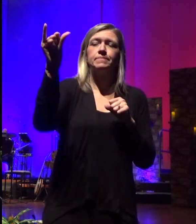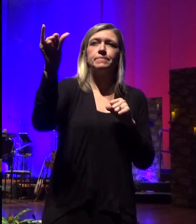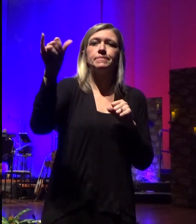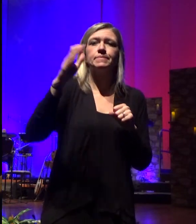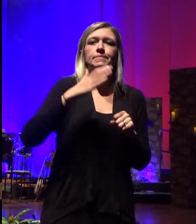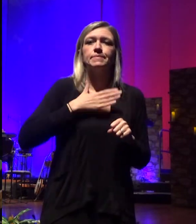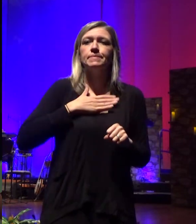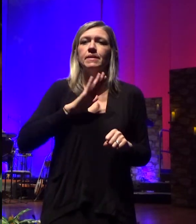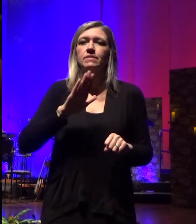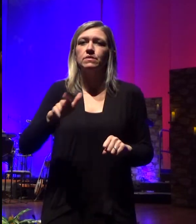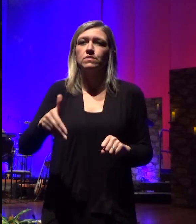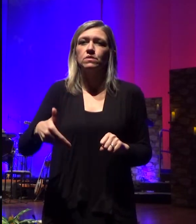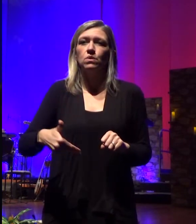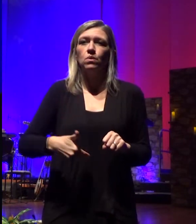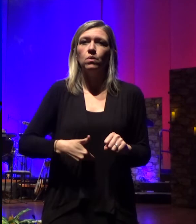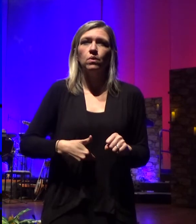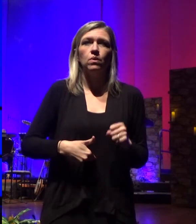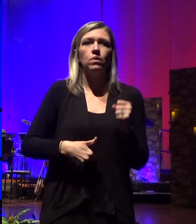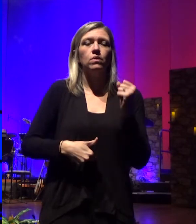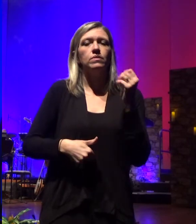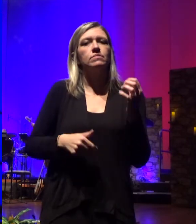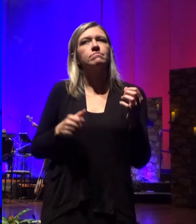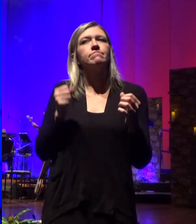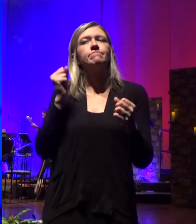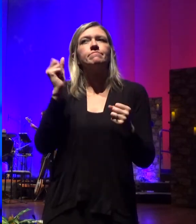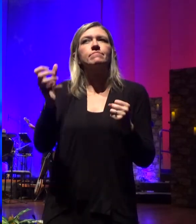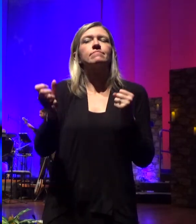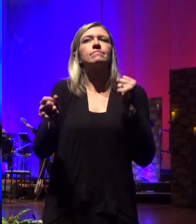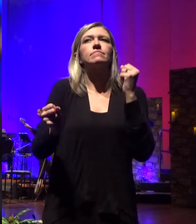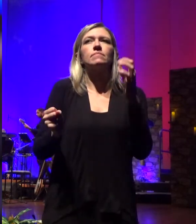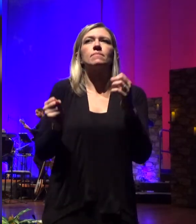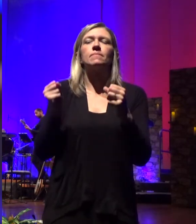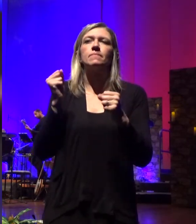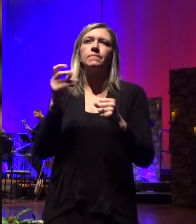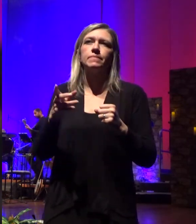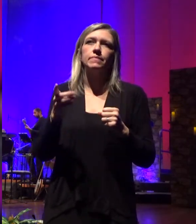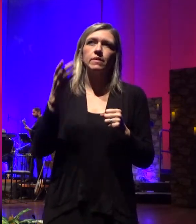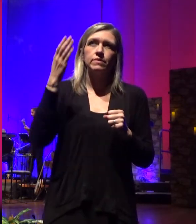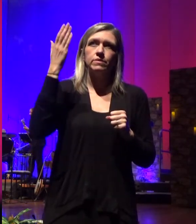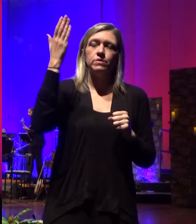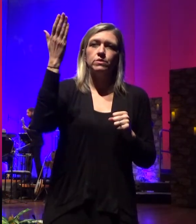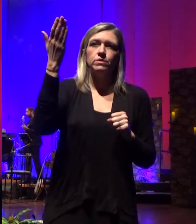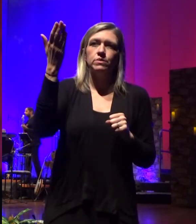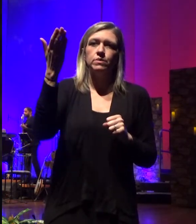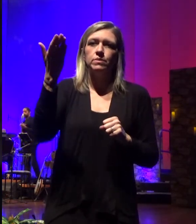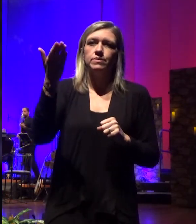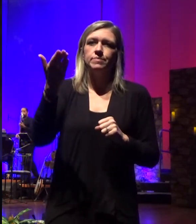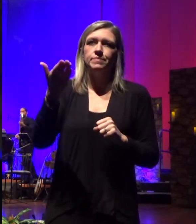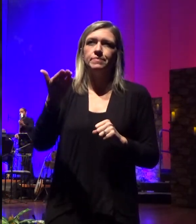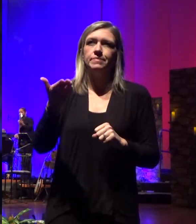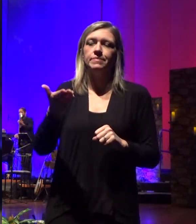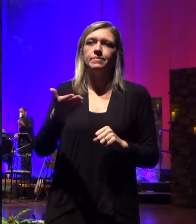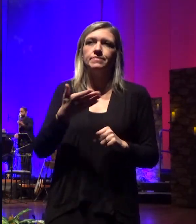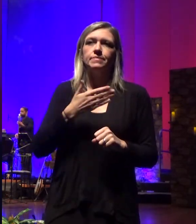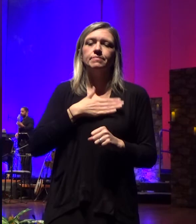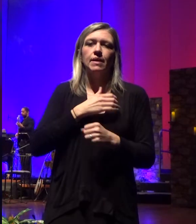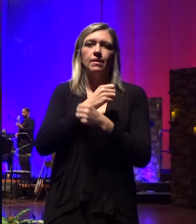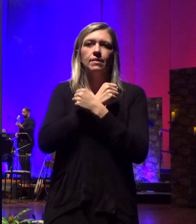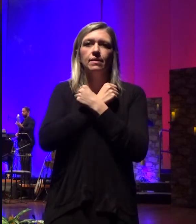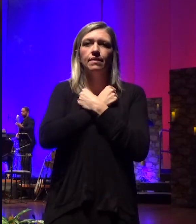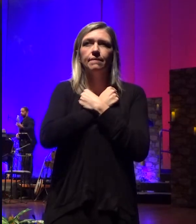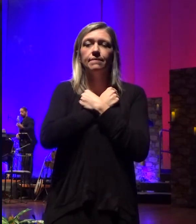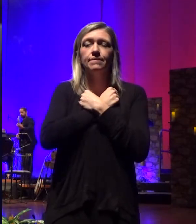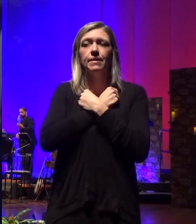My soul sings out to you, my